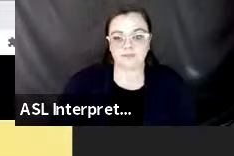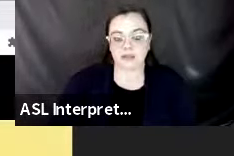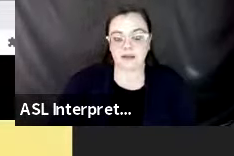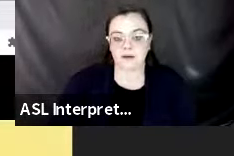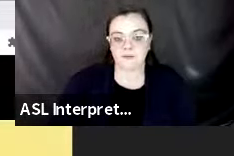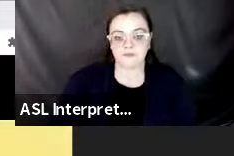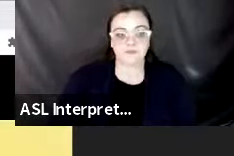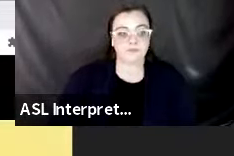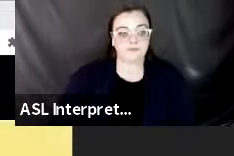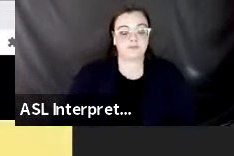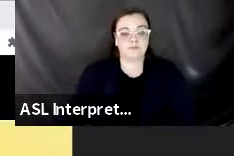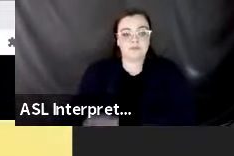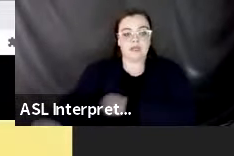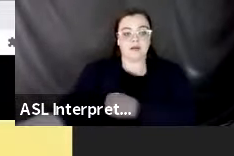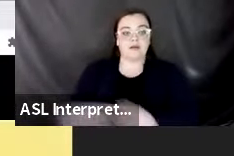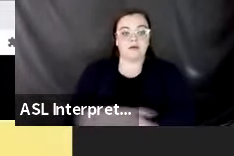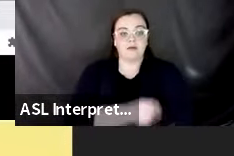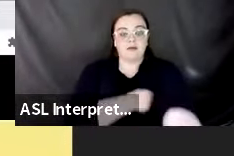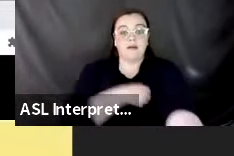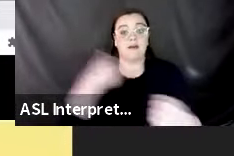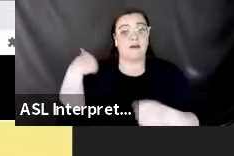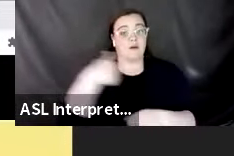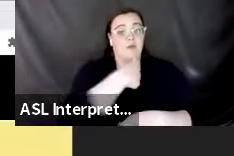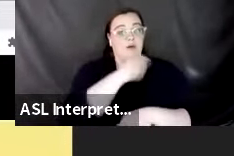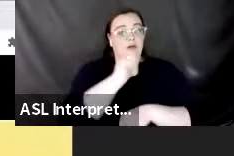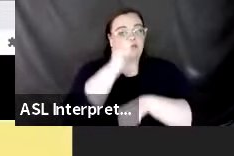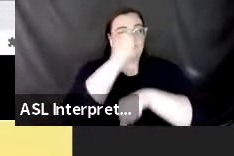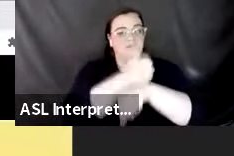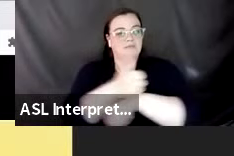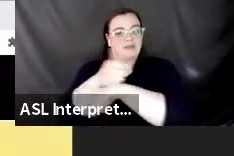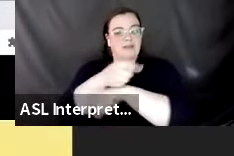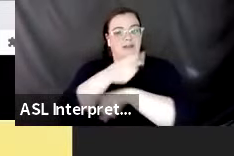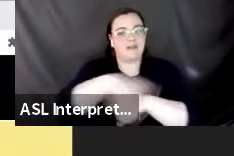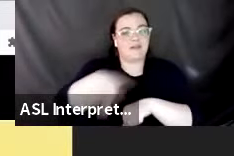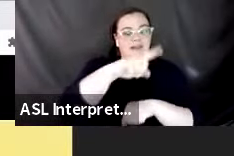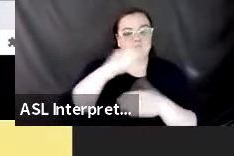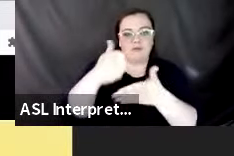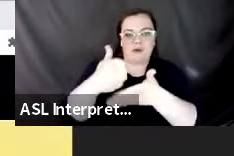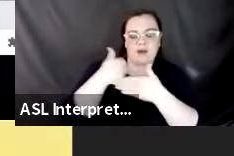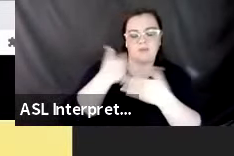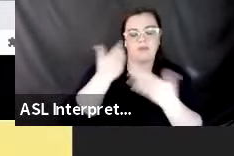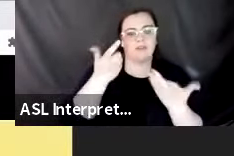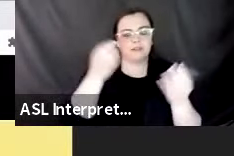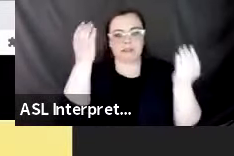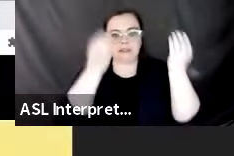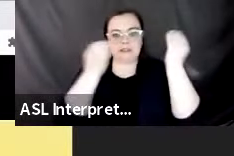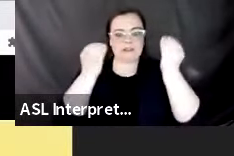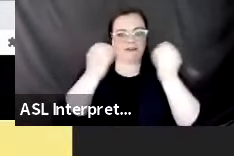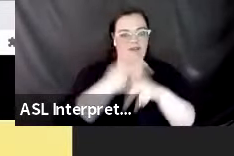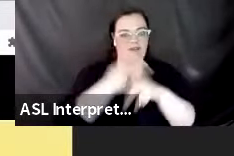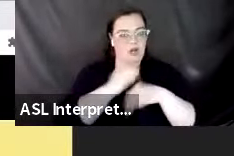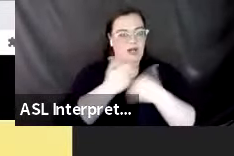We created these to position ourselves to recapture some of the work that has been lost.